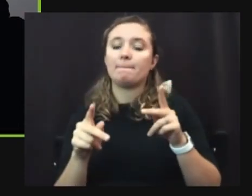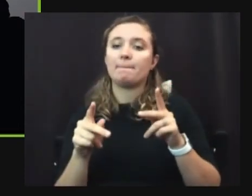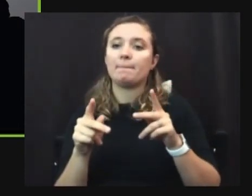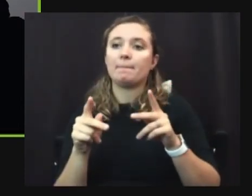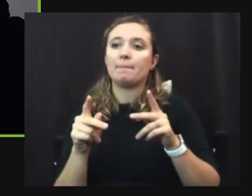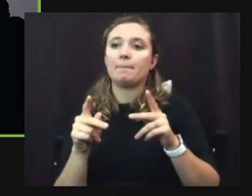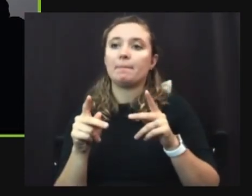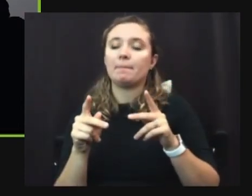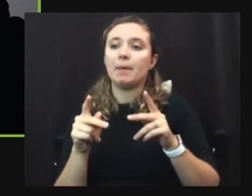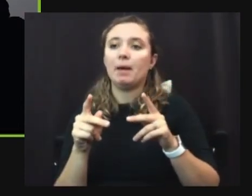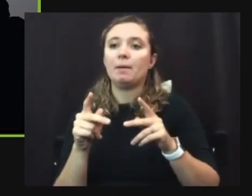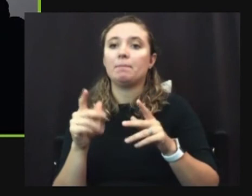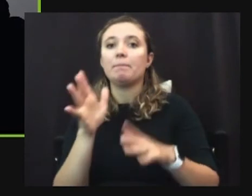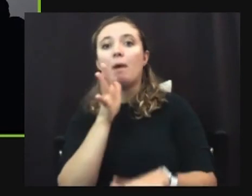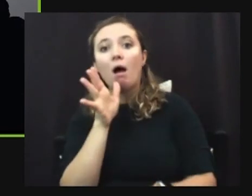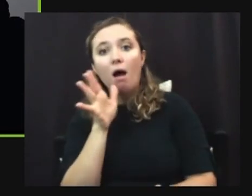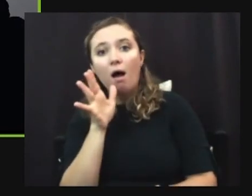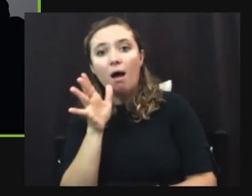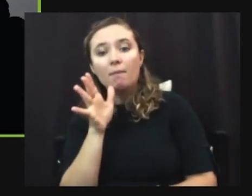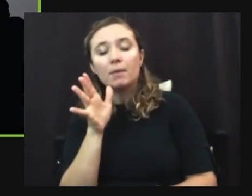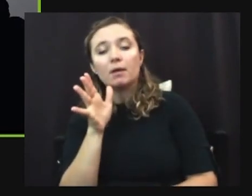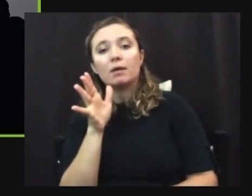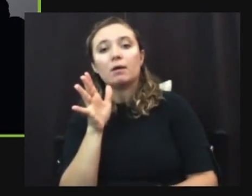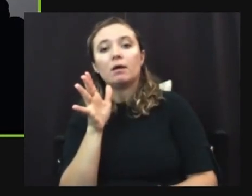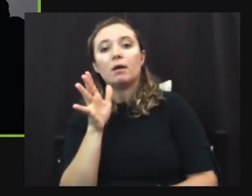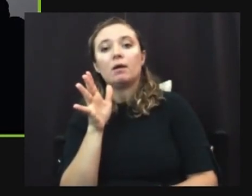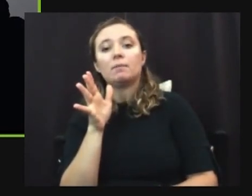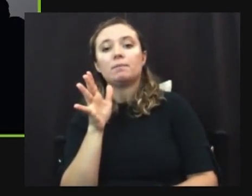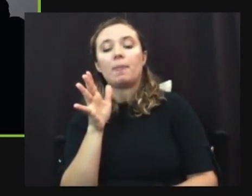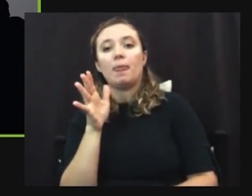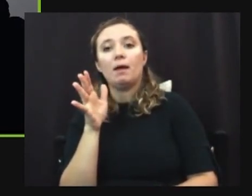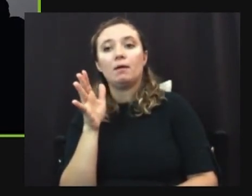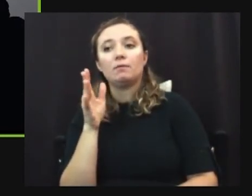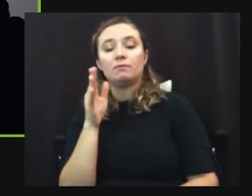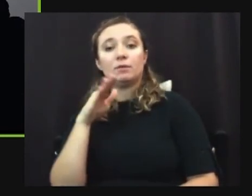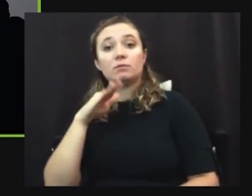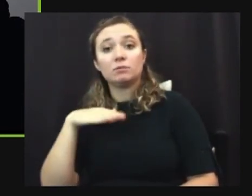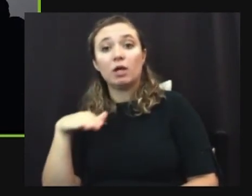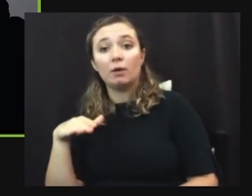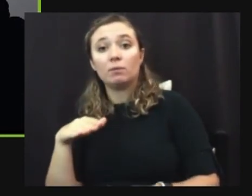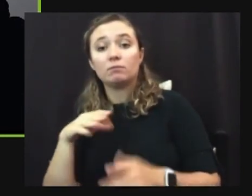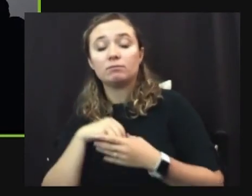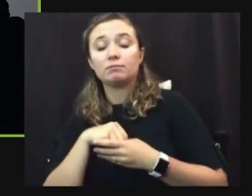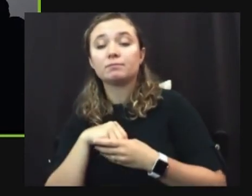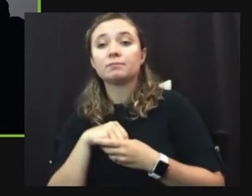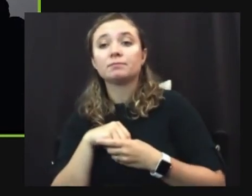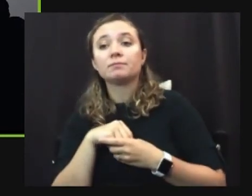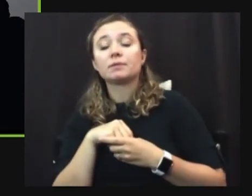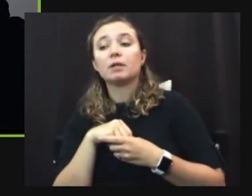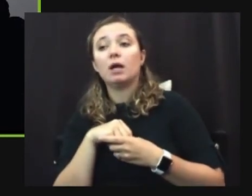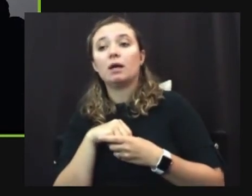you empathize a lot more in things related to autism once someone autistic is in your life.